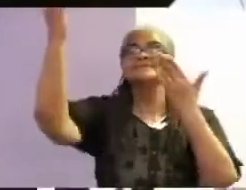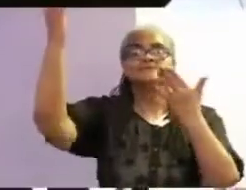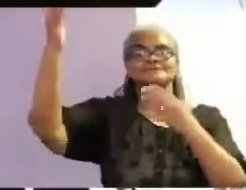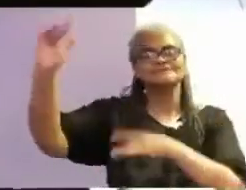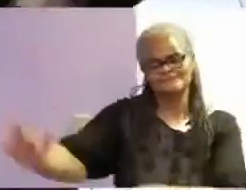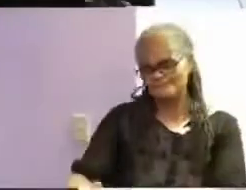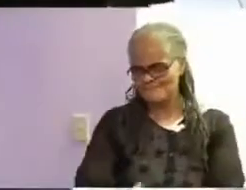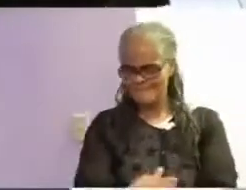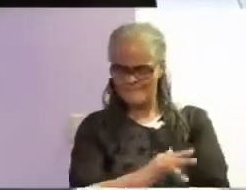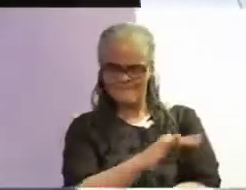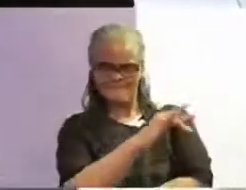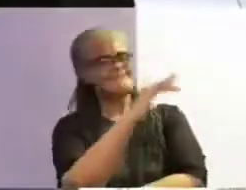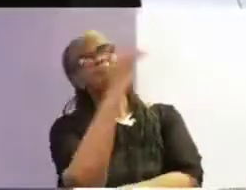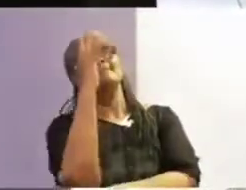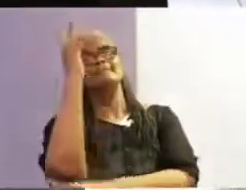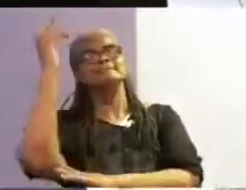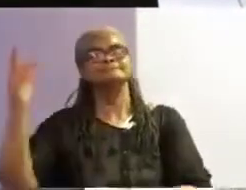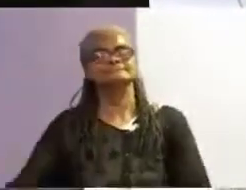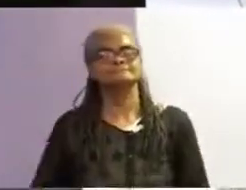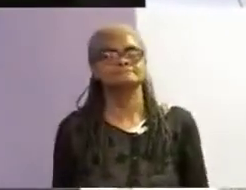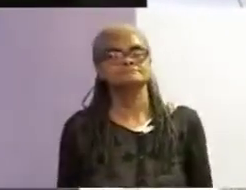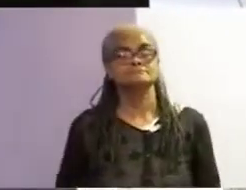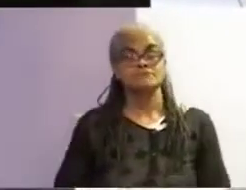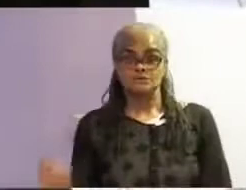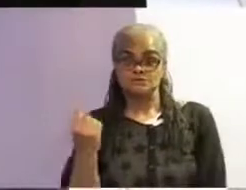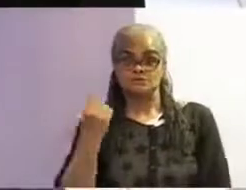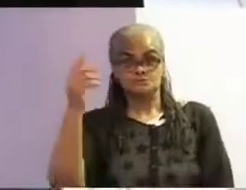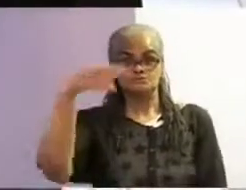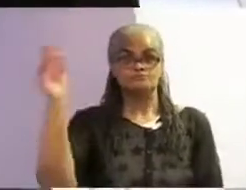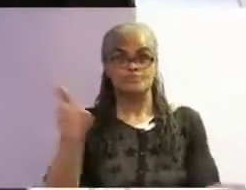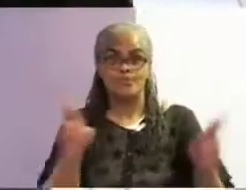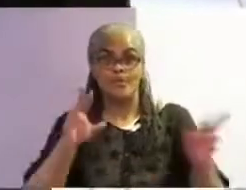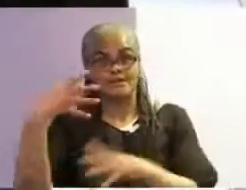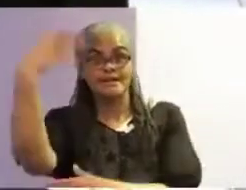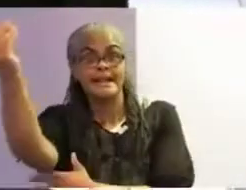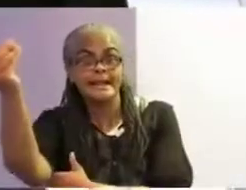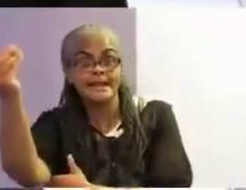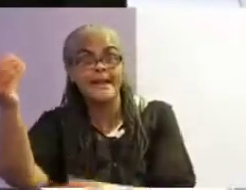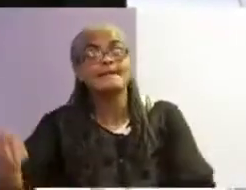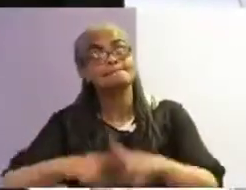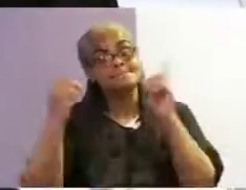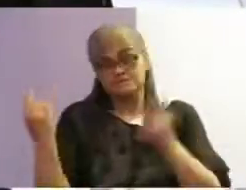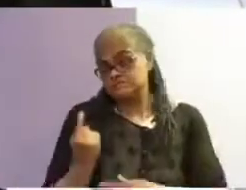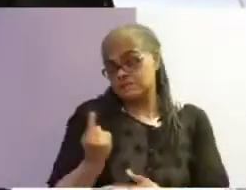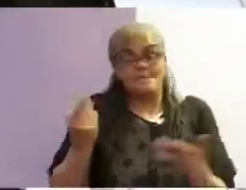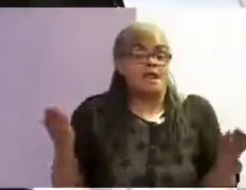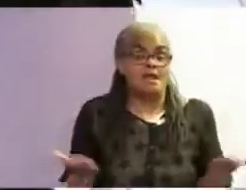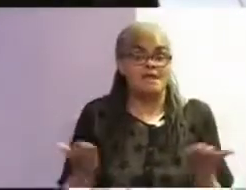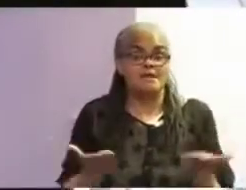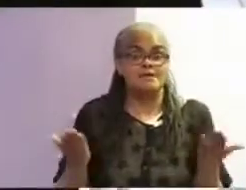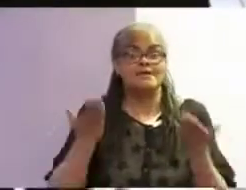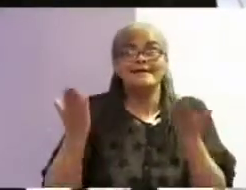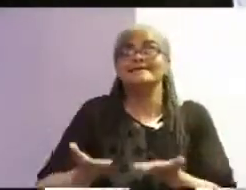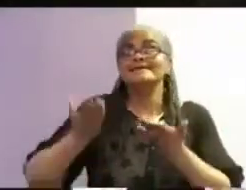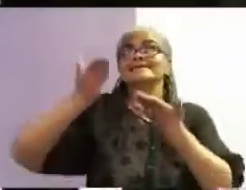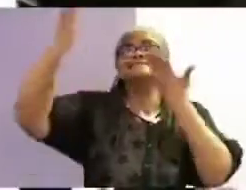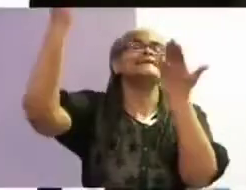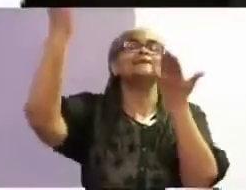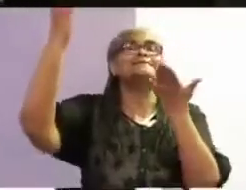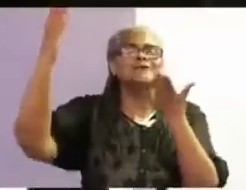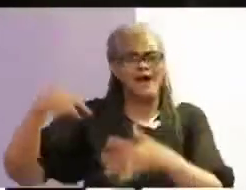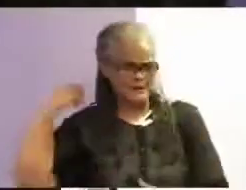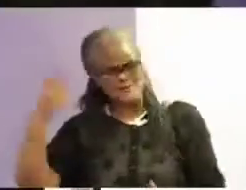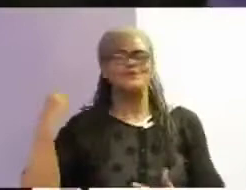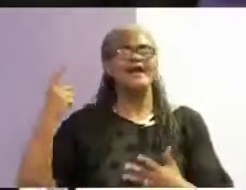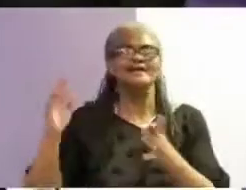2021, we got to go. But before we go, somebody here, give God's name praise out